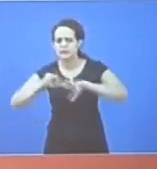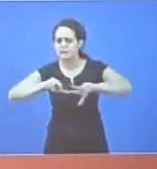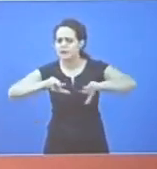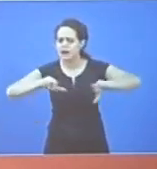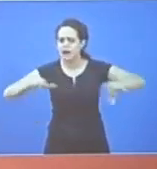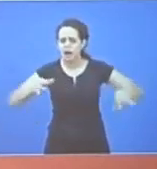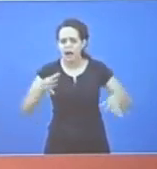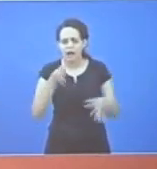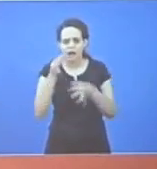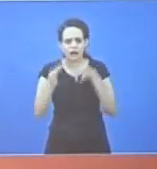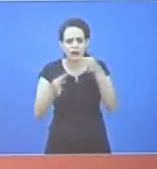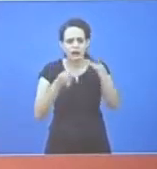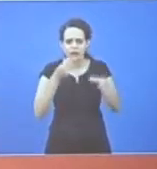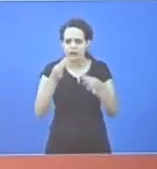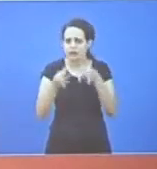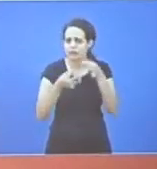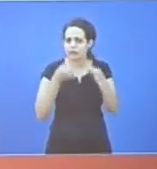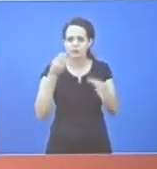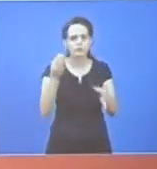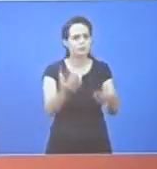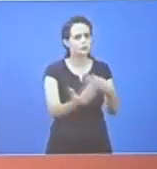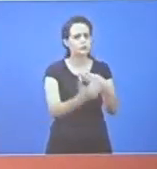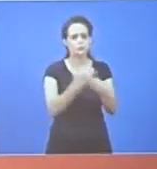We have received several